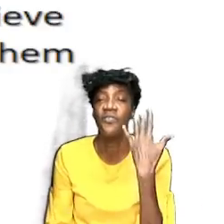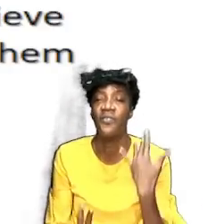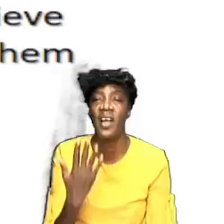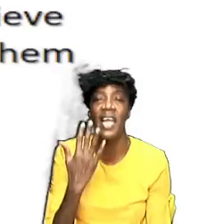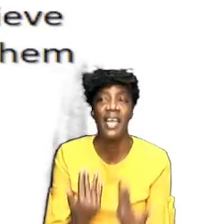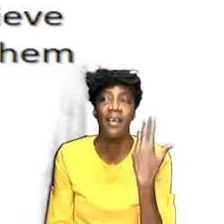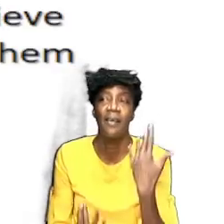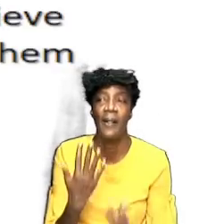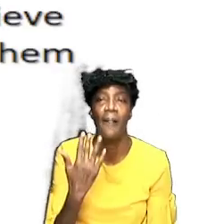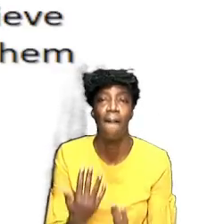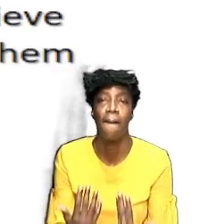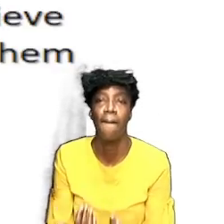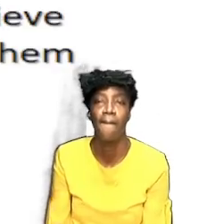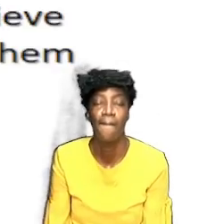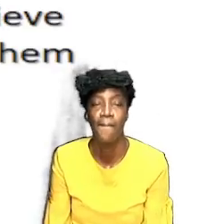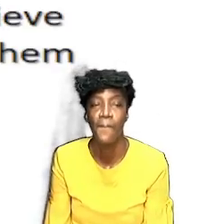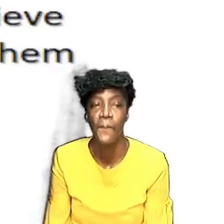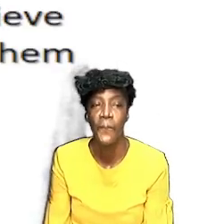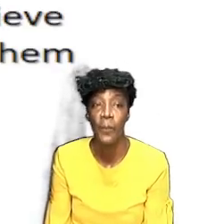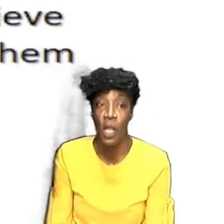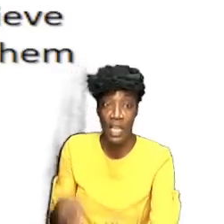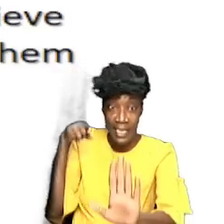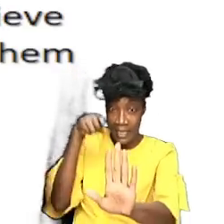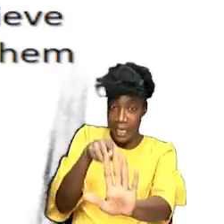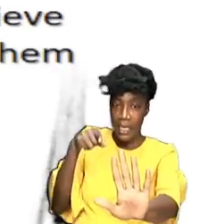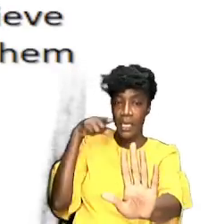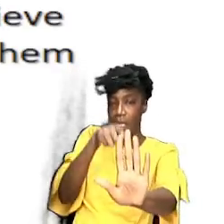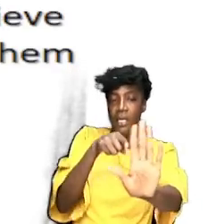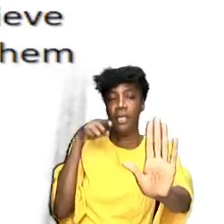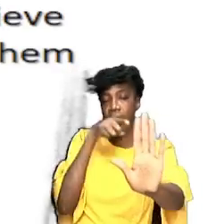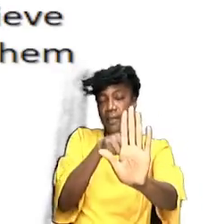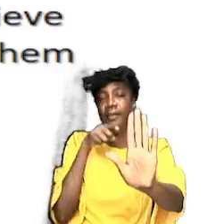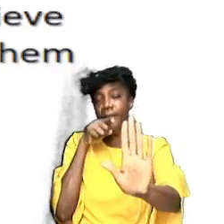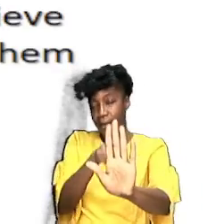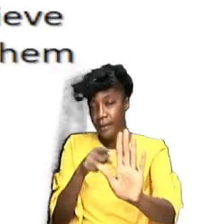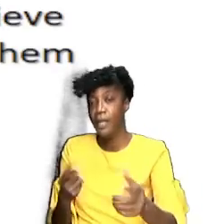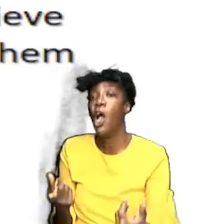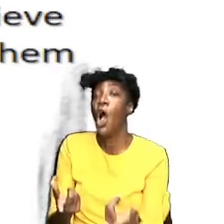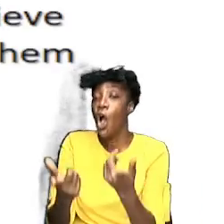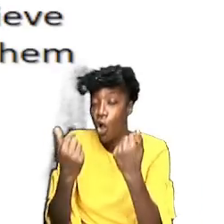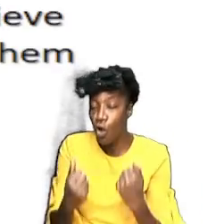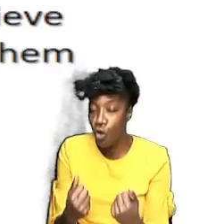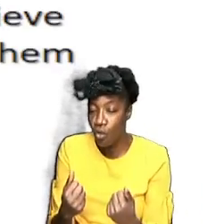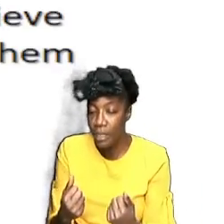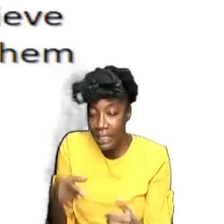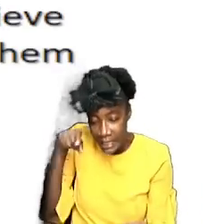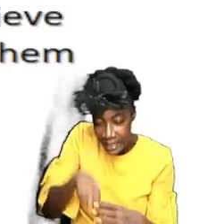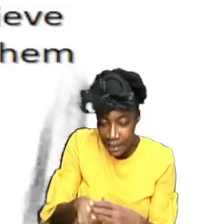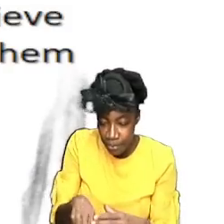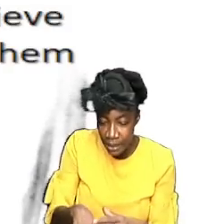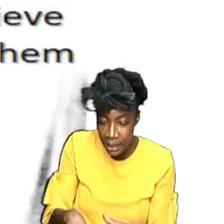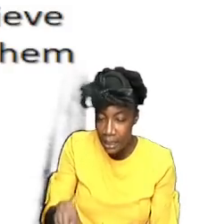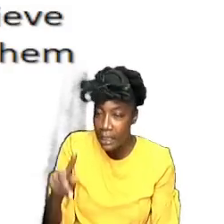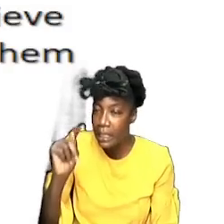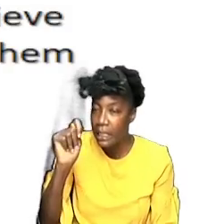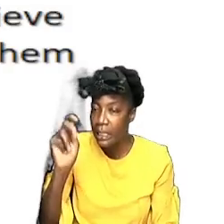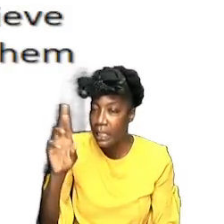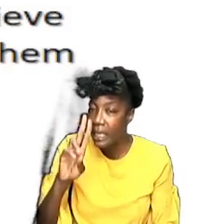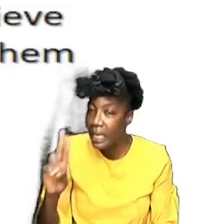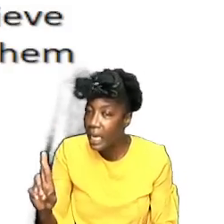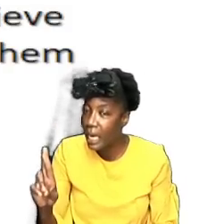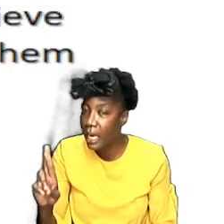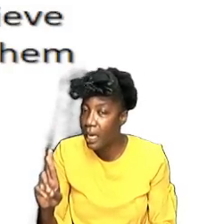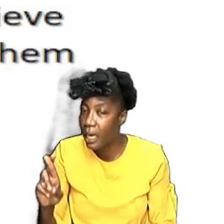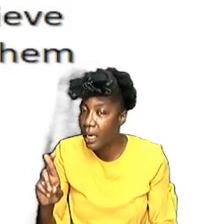that the darts that were coming, the front of the dart was dipped in tar, and the tar would have been